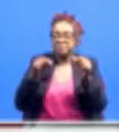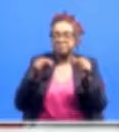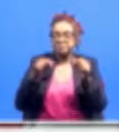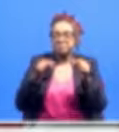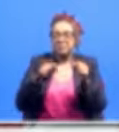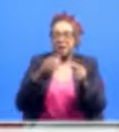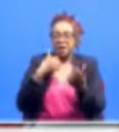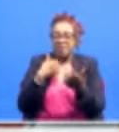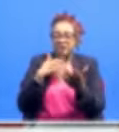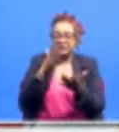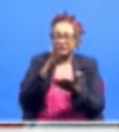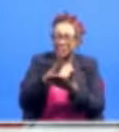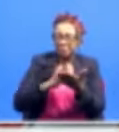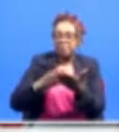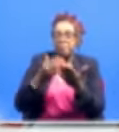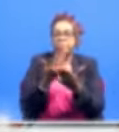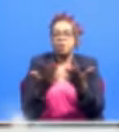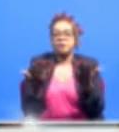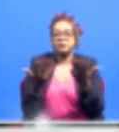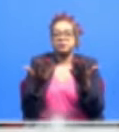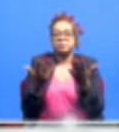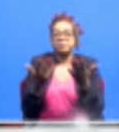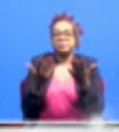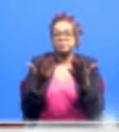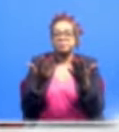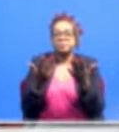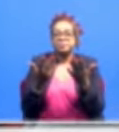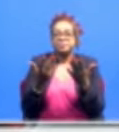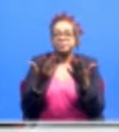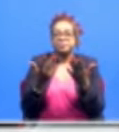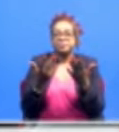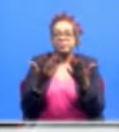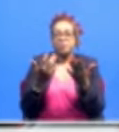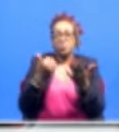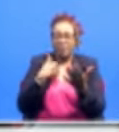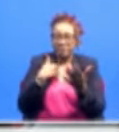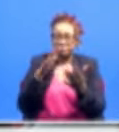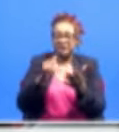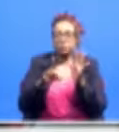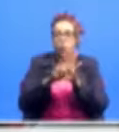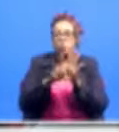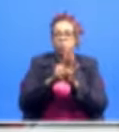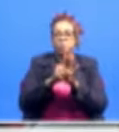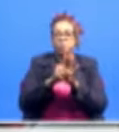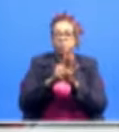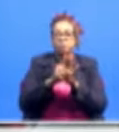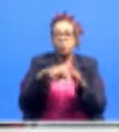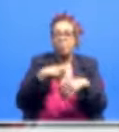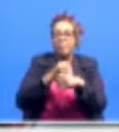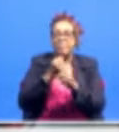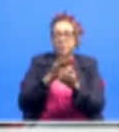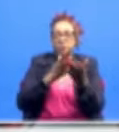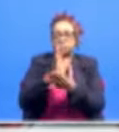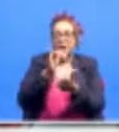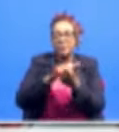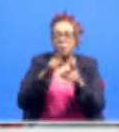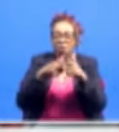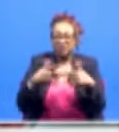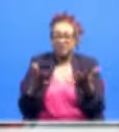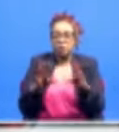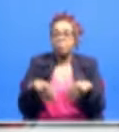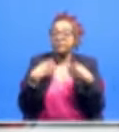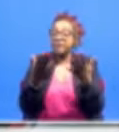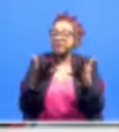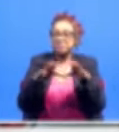certain product, you are bound by the law to make sure that whatever you provide in the